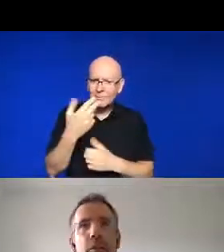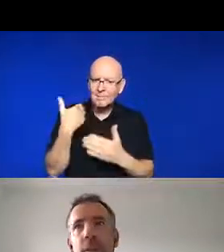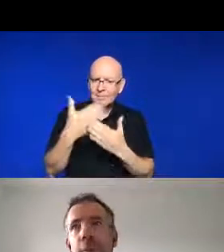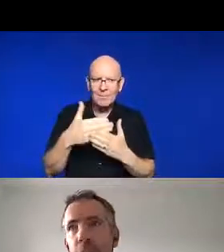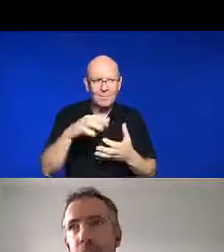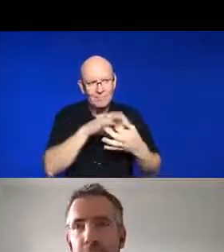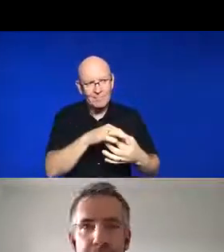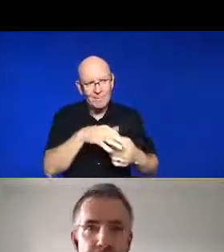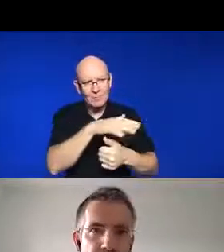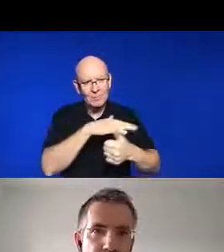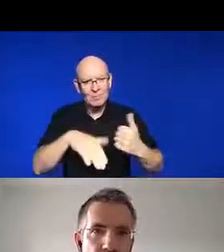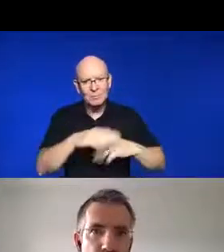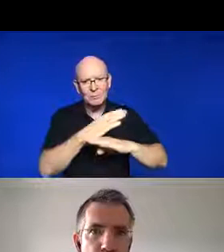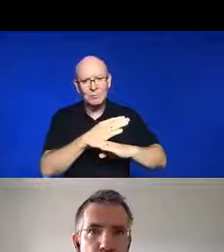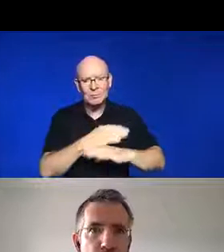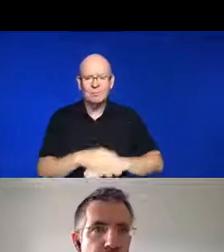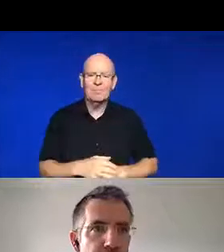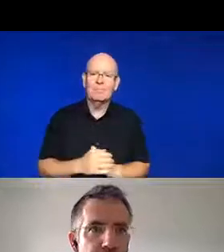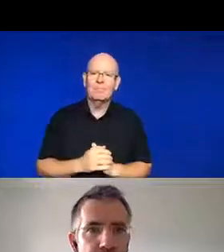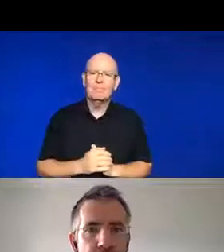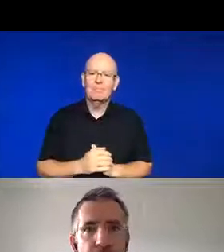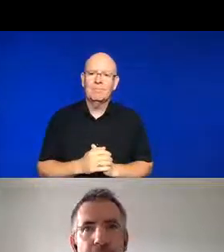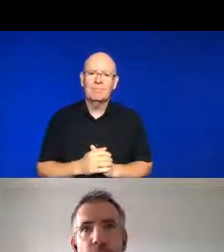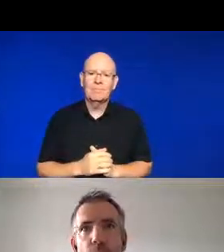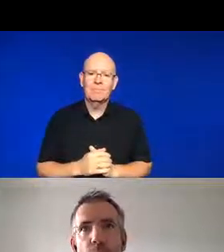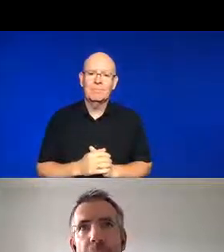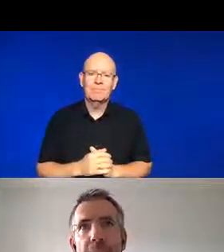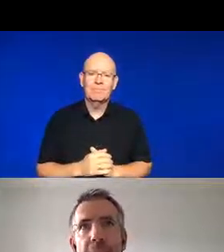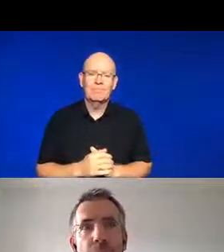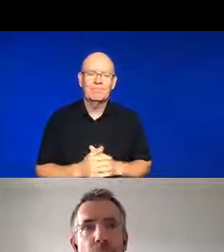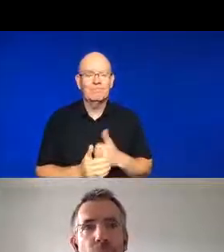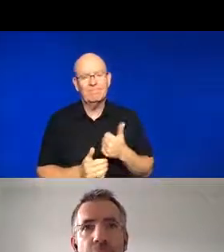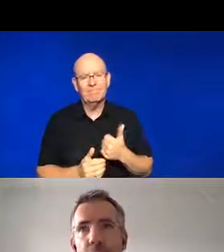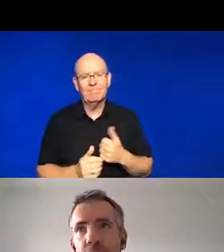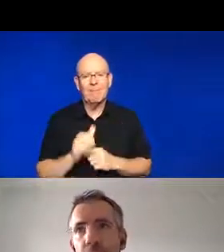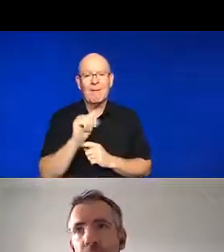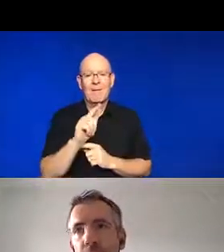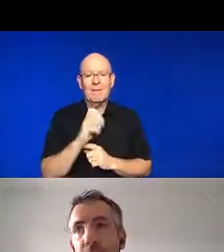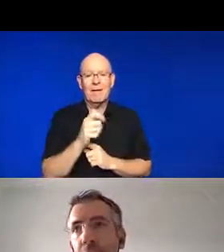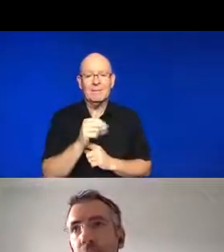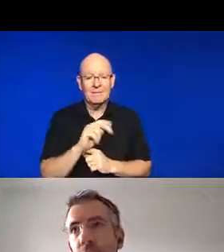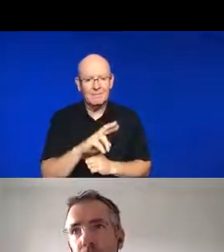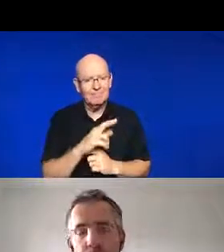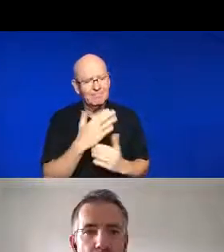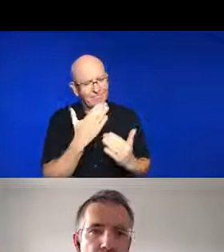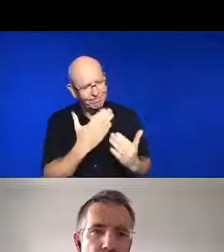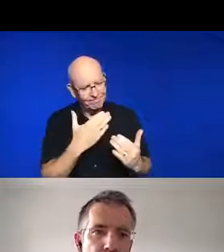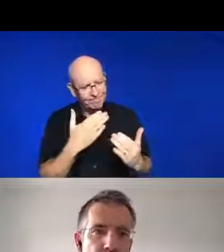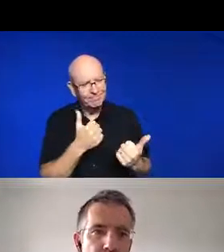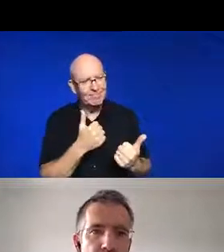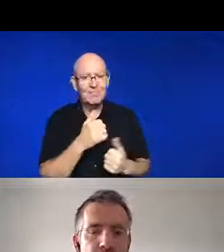Thank you very much, Jose, and thanks to all of you for joining us. So one of the key instruments